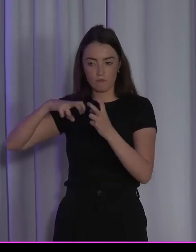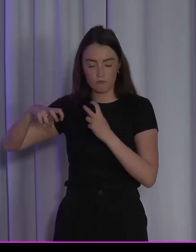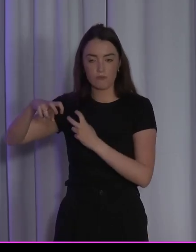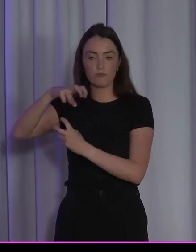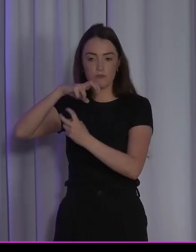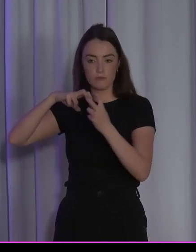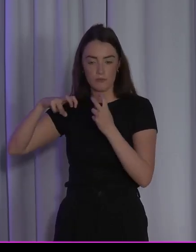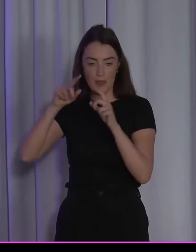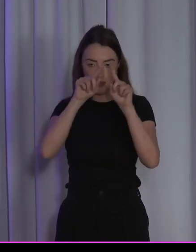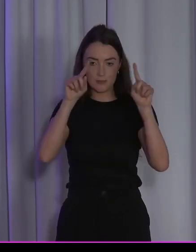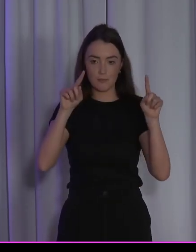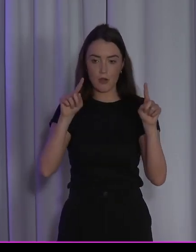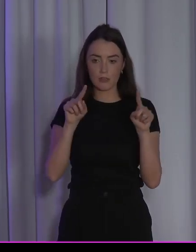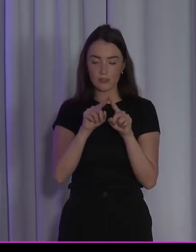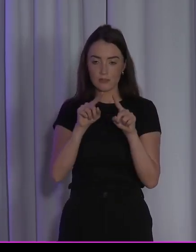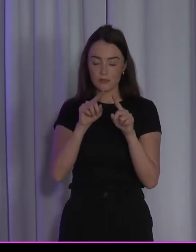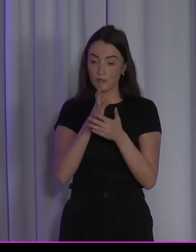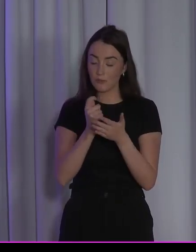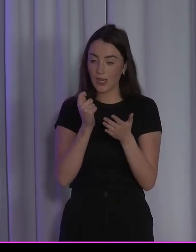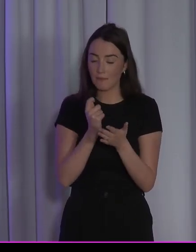grey box is often